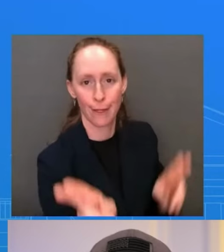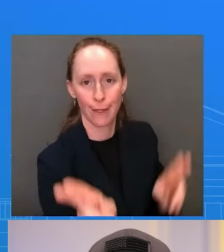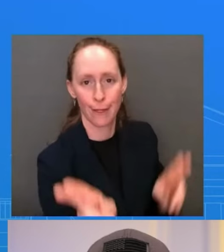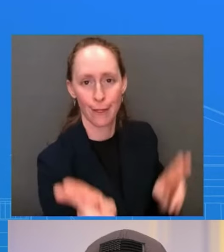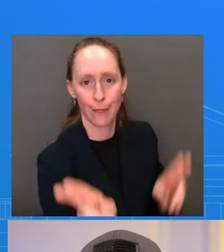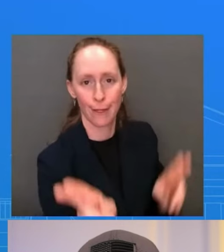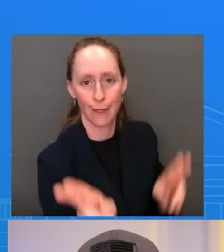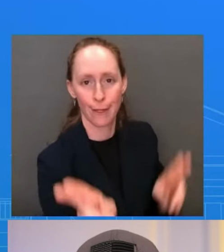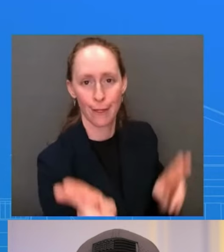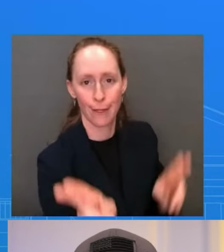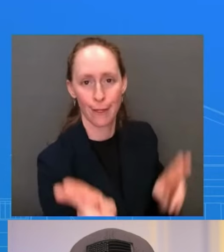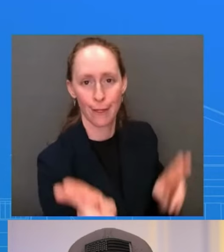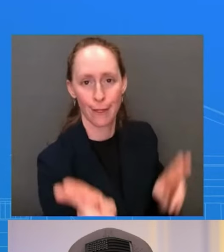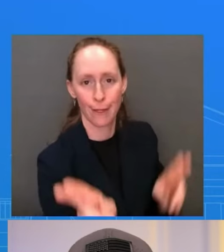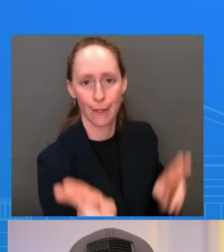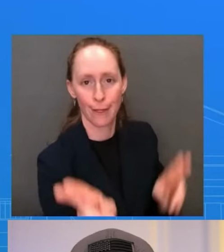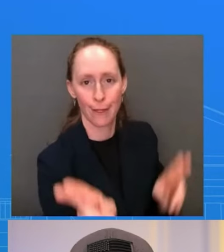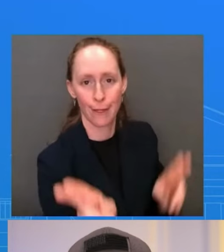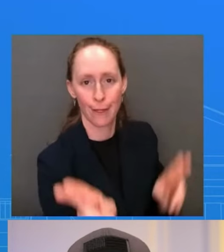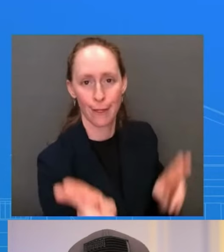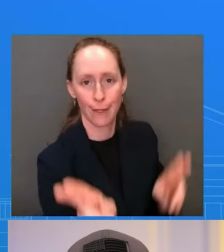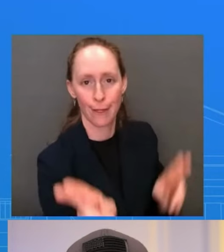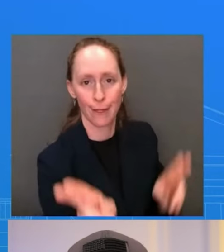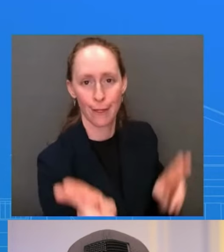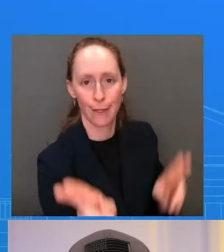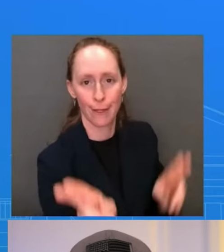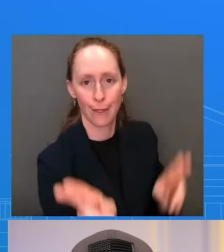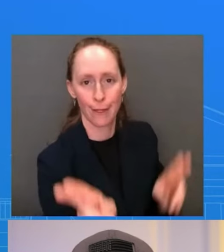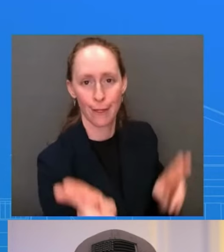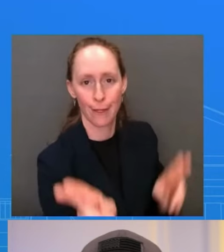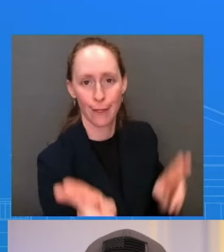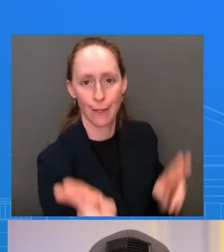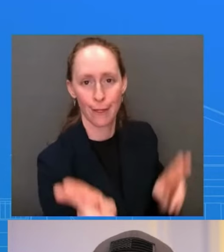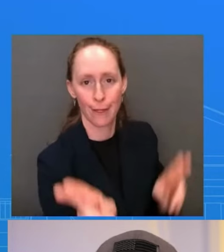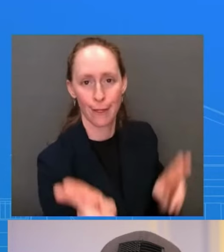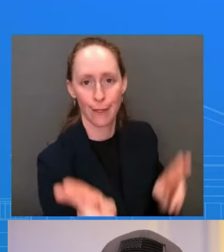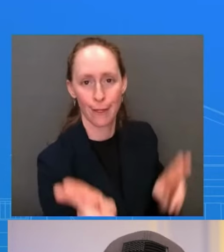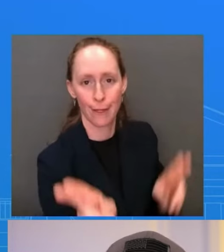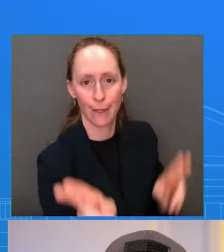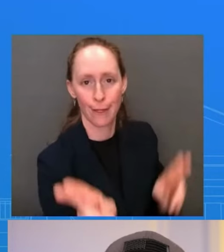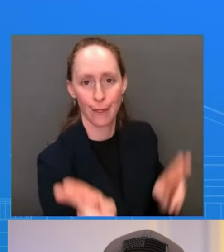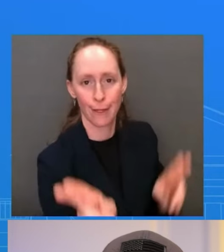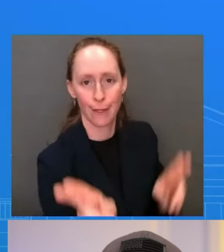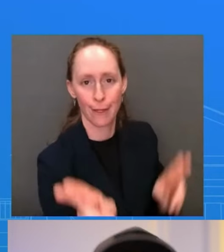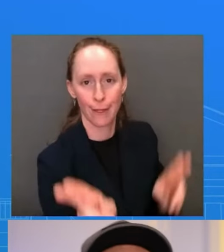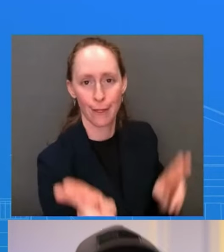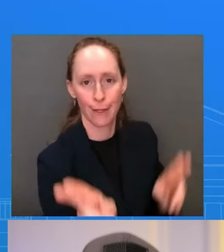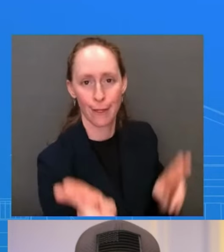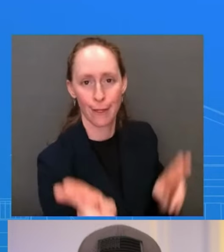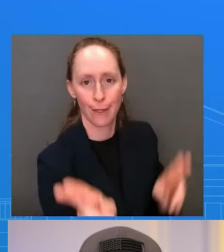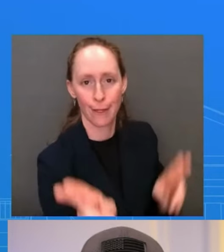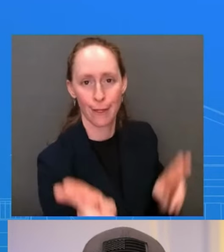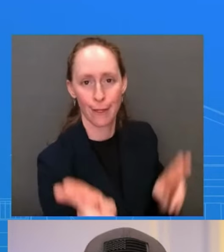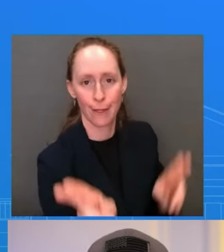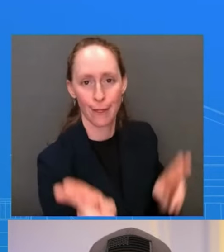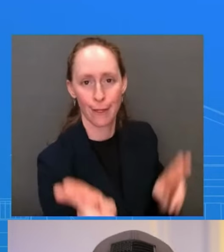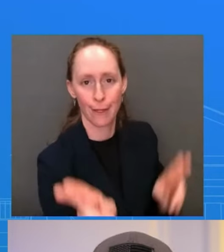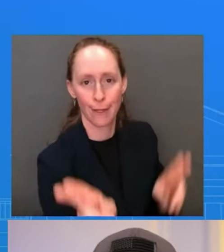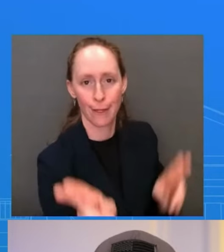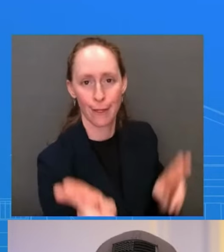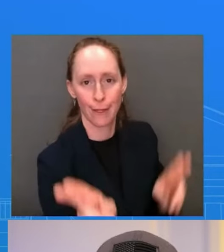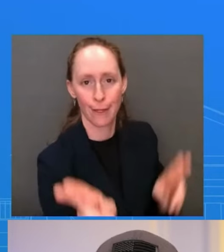releasing a pandemic upon the globe, of which we all know it came out of China, but they don't want to announce where exactly it came out in China. Who cares? There